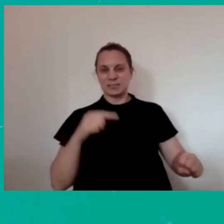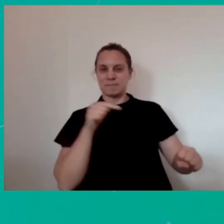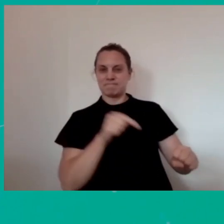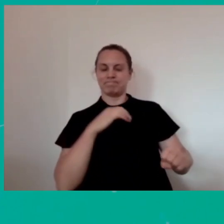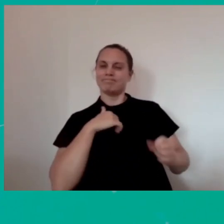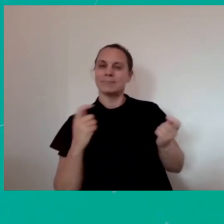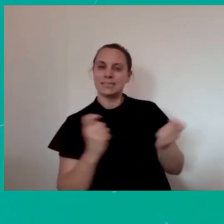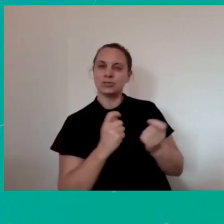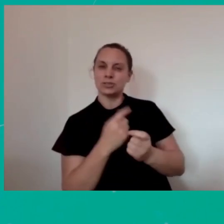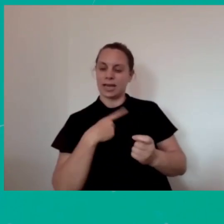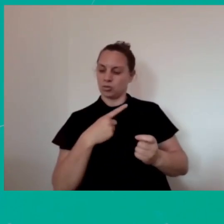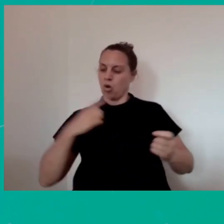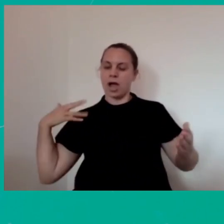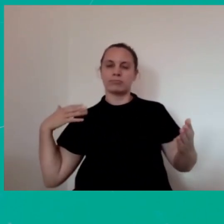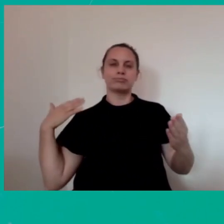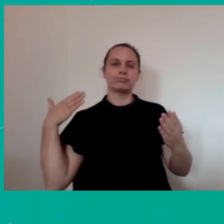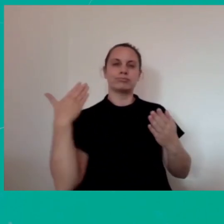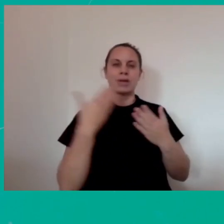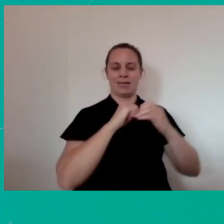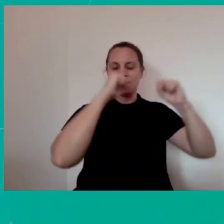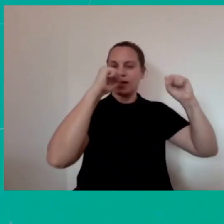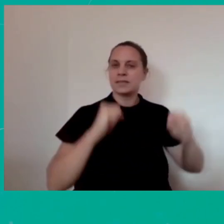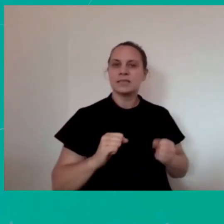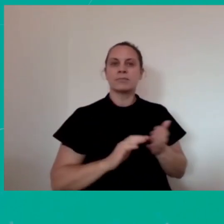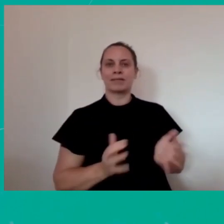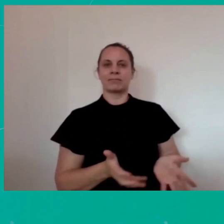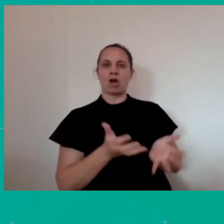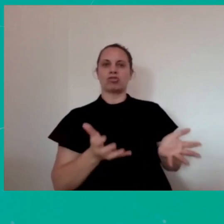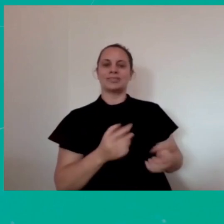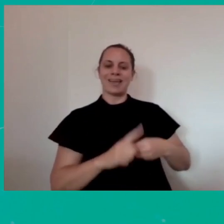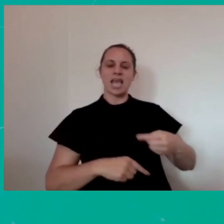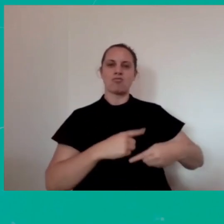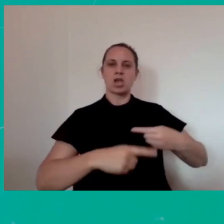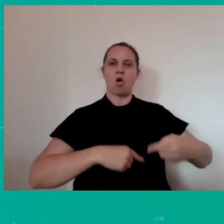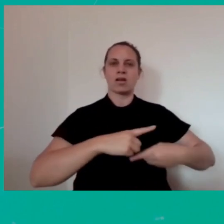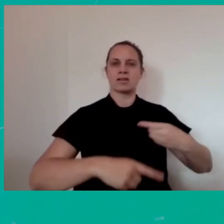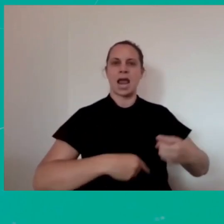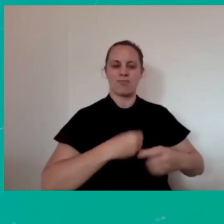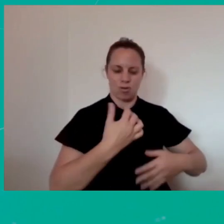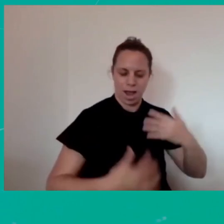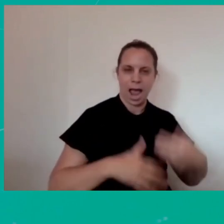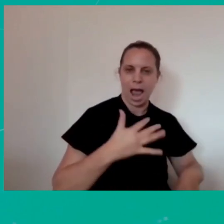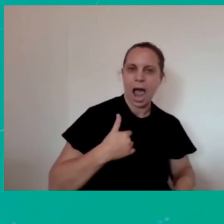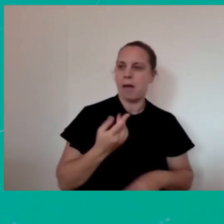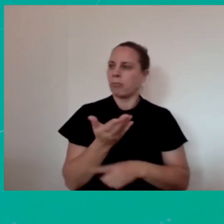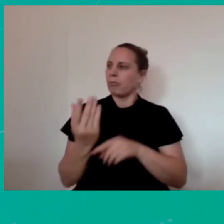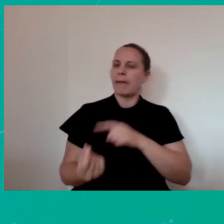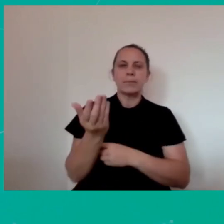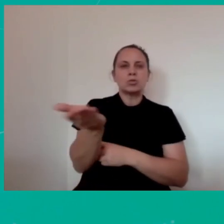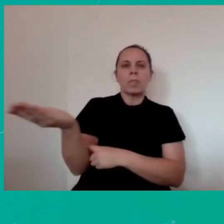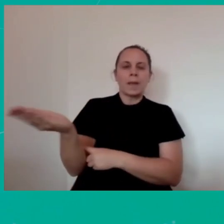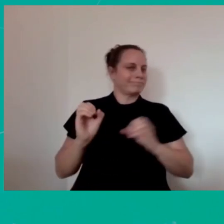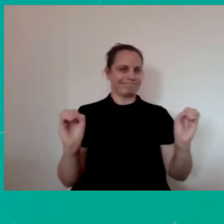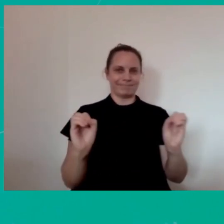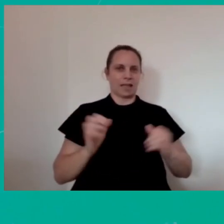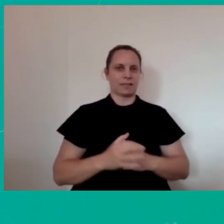up until now, enabled this harm to occur without consequences for those who perpetrate violence. I hope